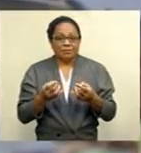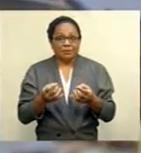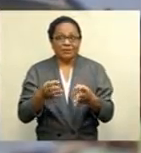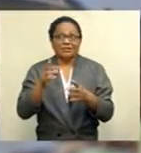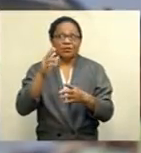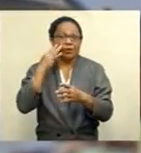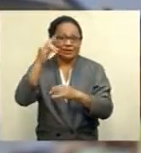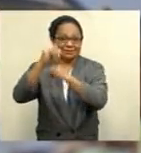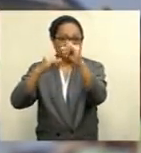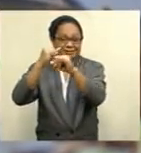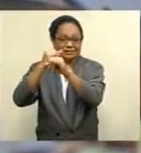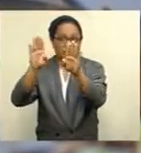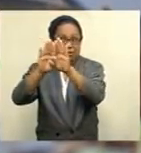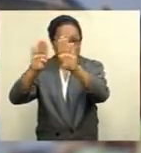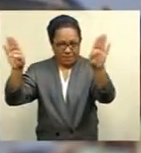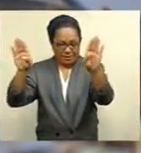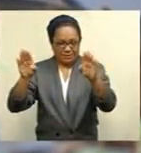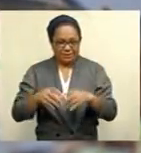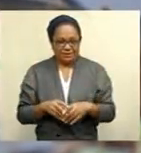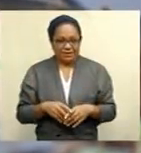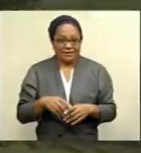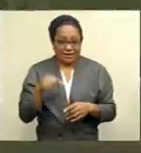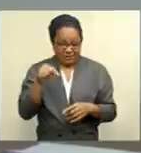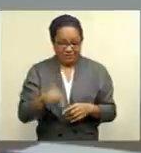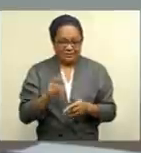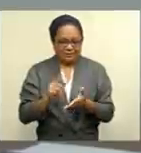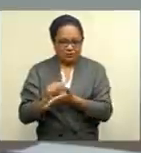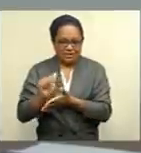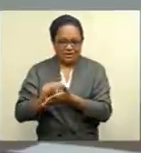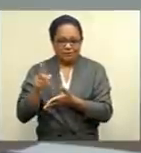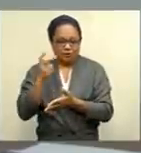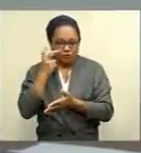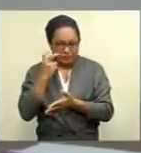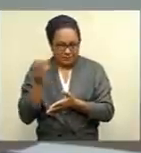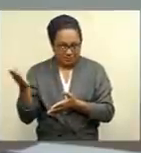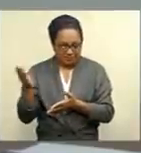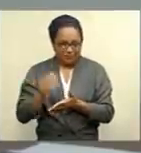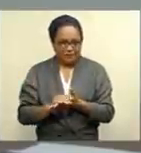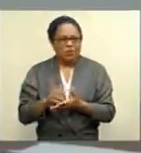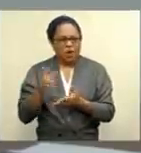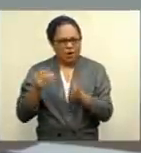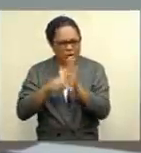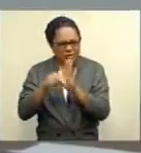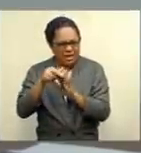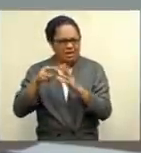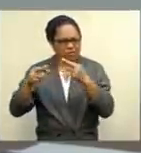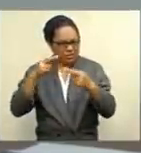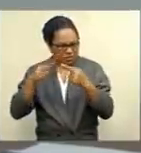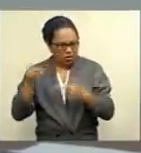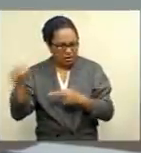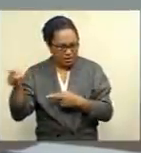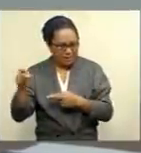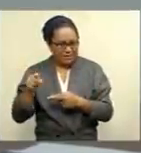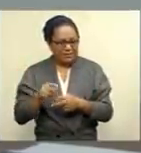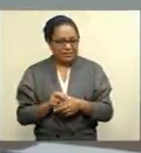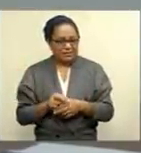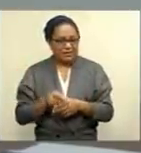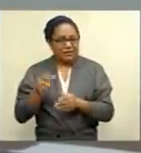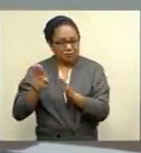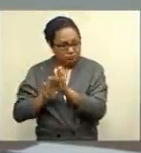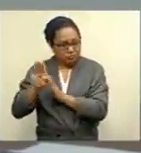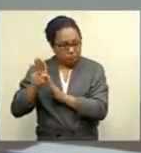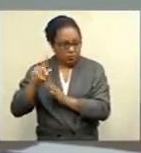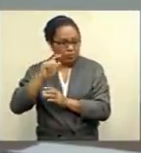in the sector need to meet the demands from tourism. Hotels, restaurants will pick up to